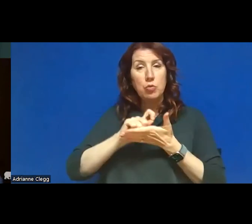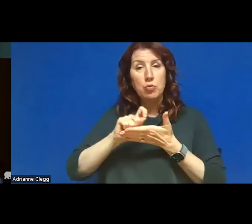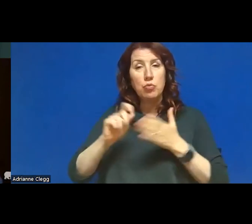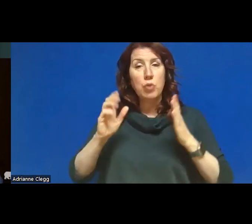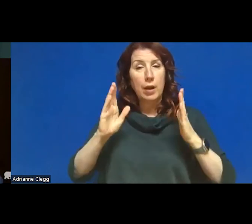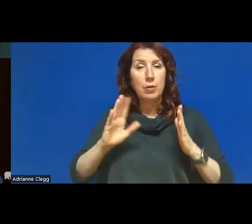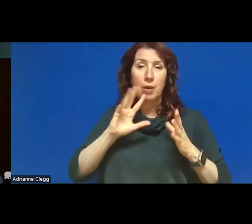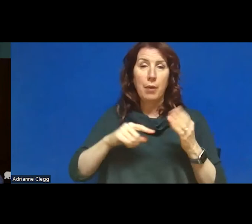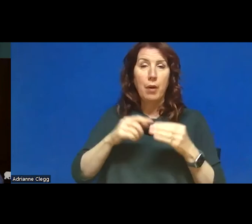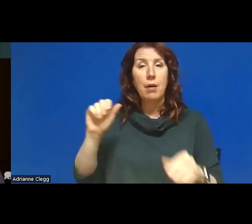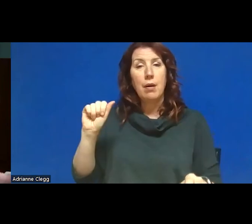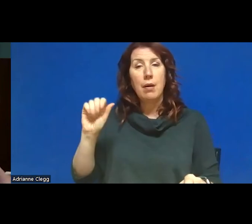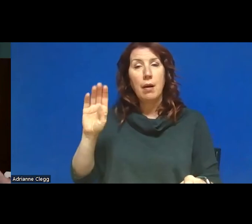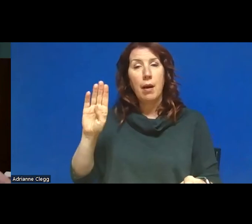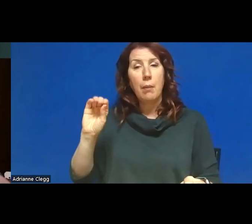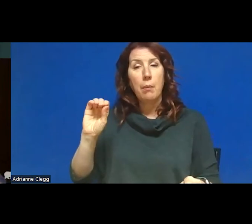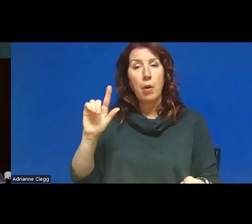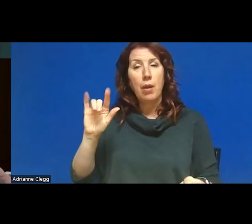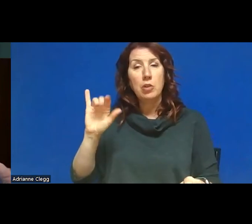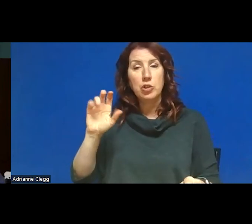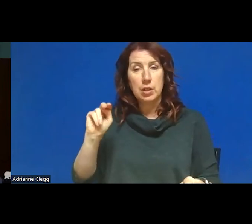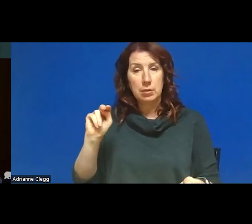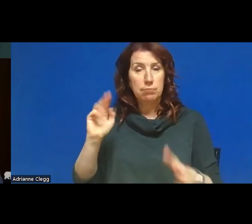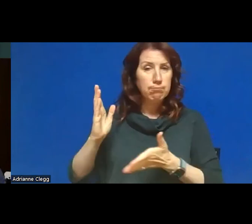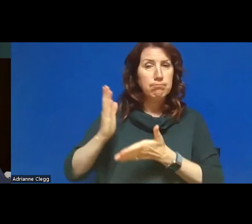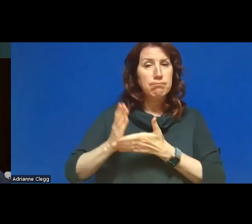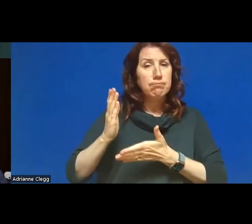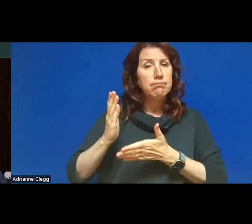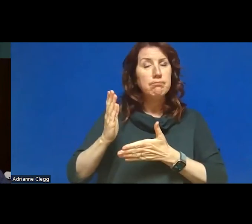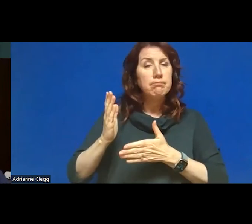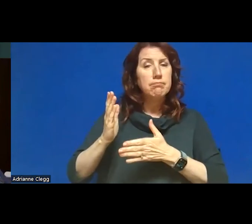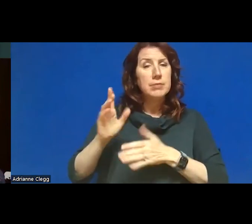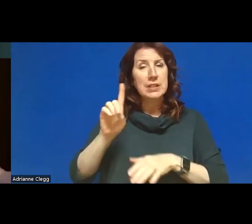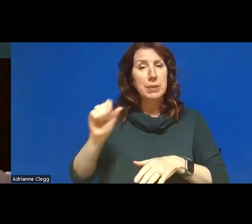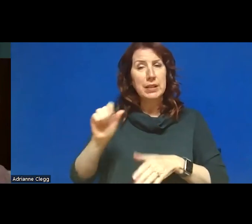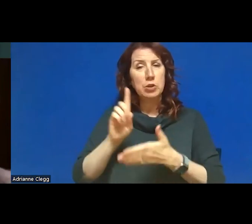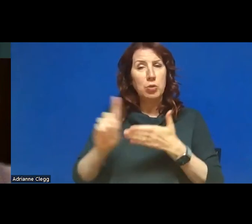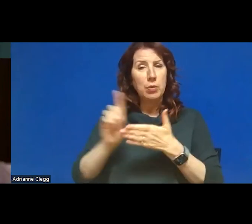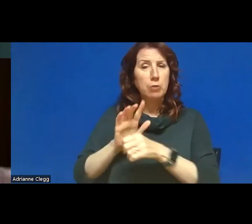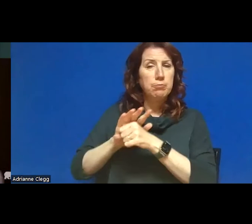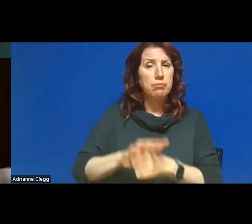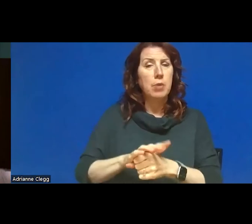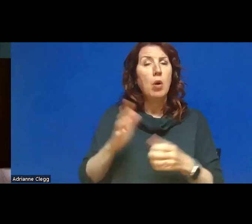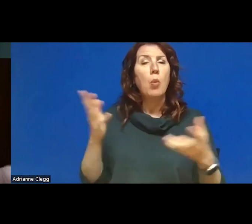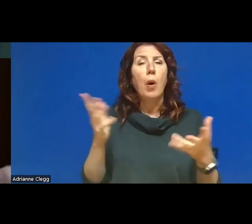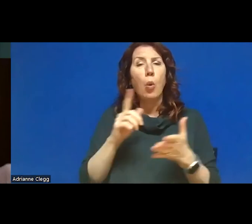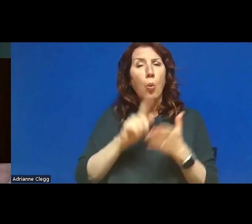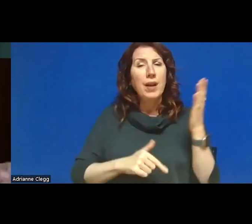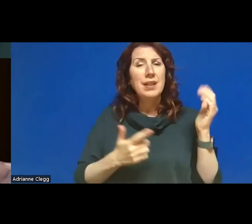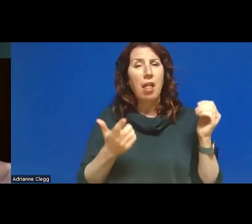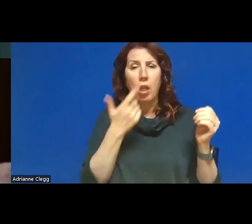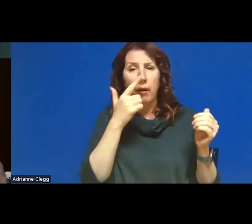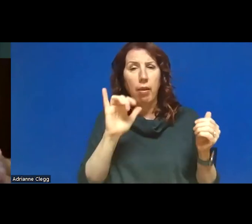about abolition. But how does that look like? What does that look like now with our society? With everything feeling so polarized